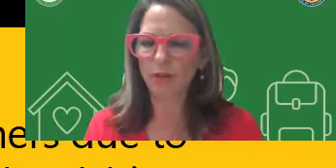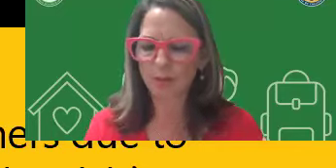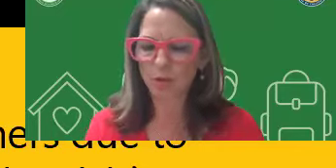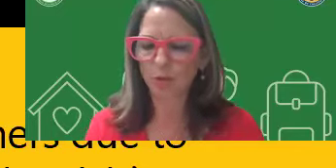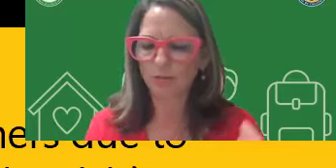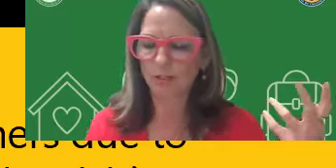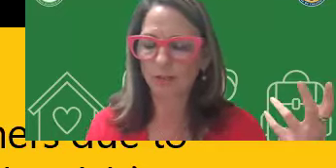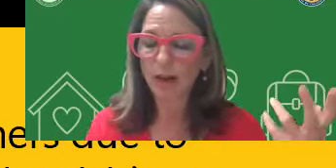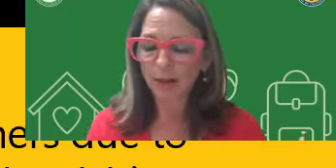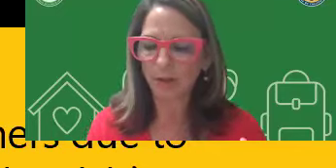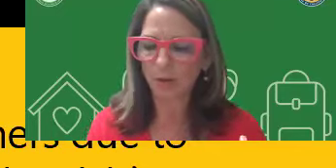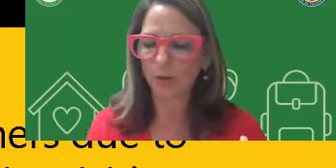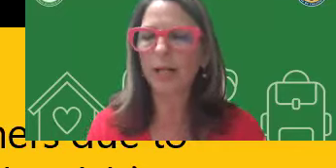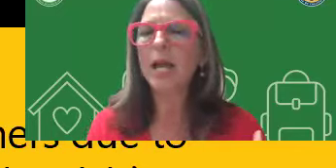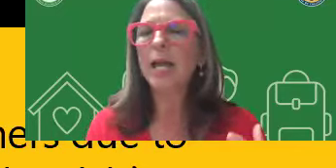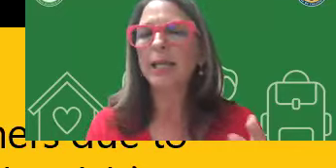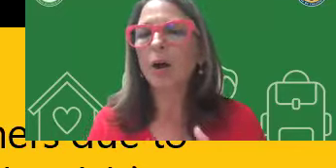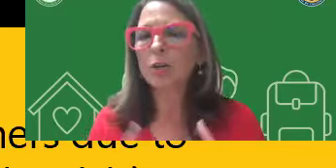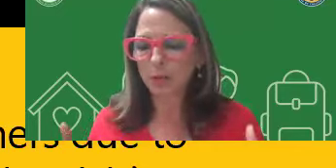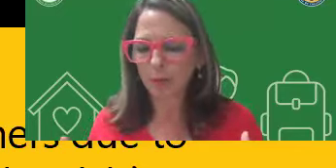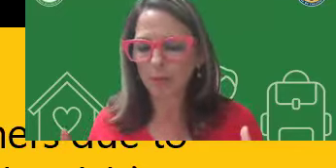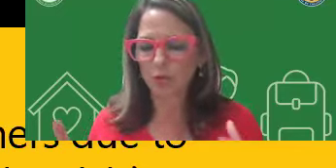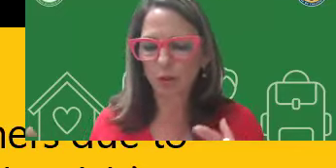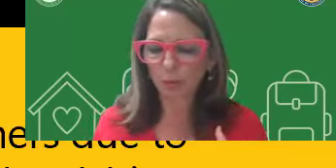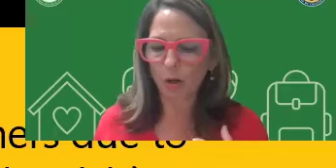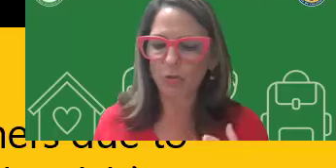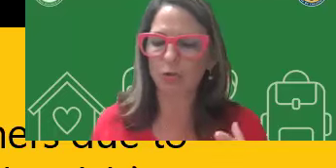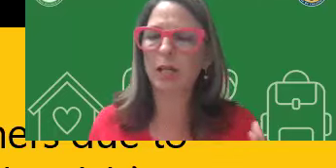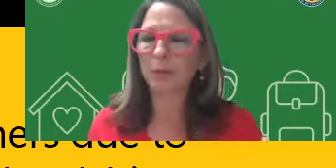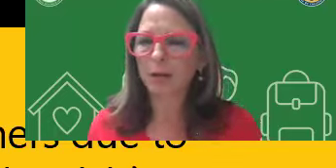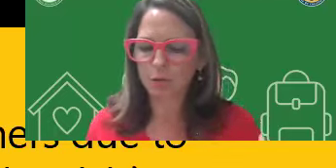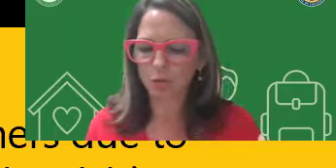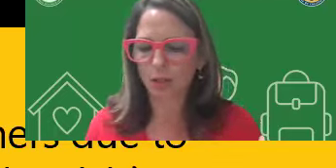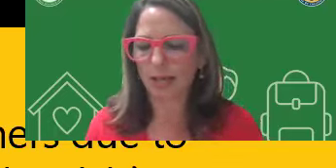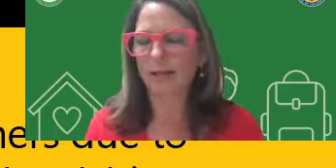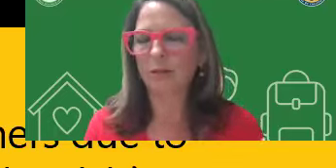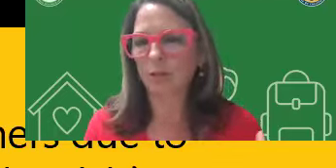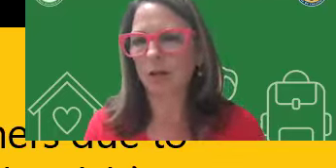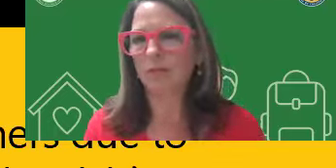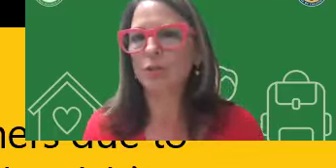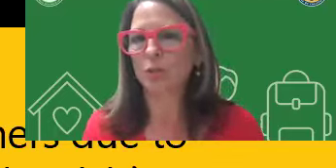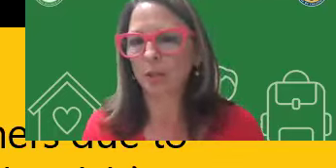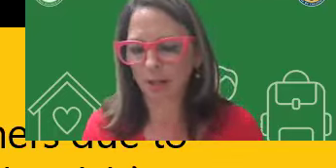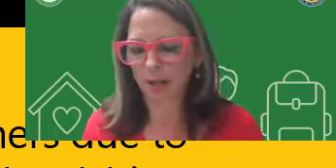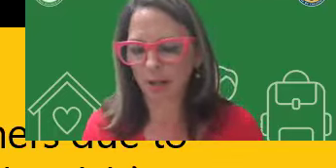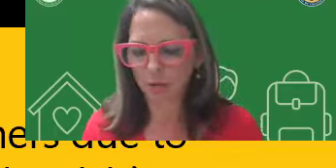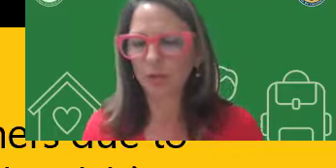motels, that families who are living in that category can also encompass trailer parks or campgrounds due to a lack